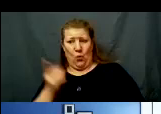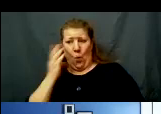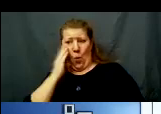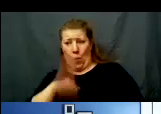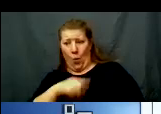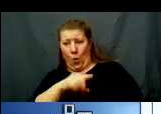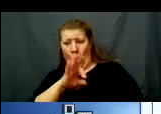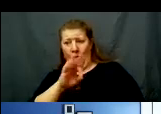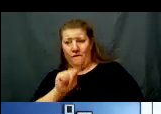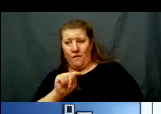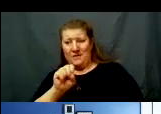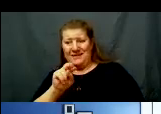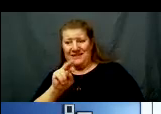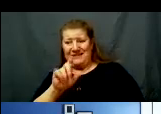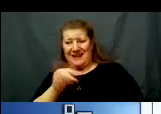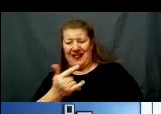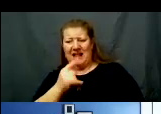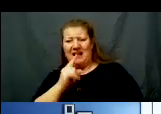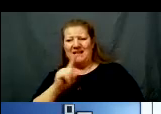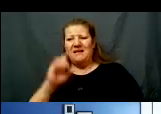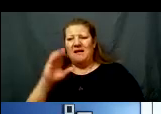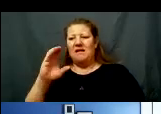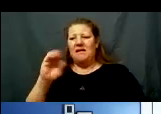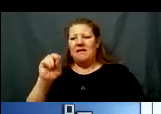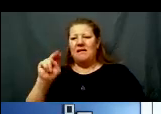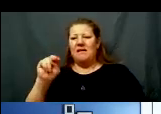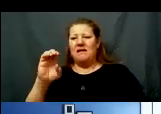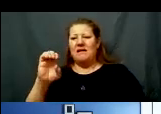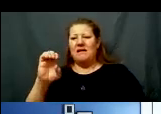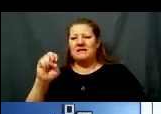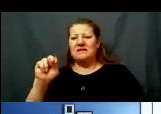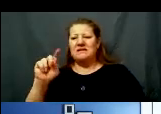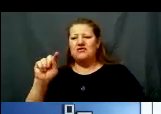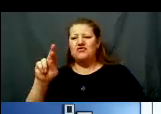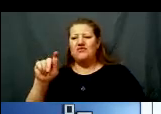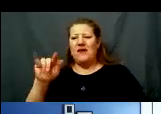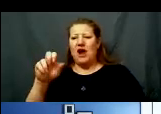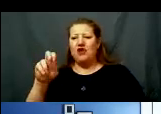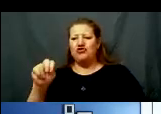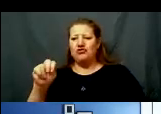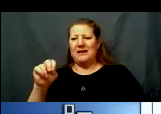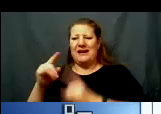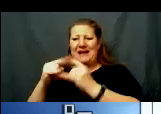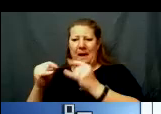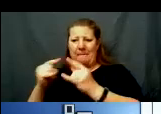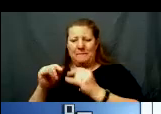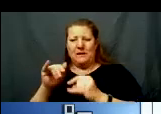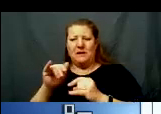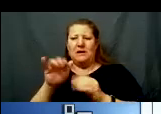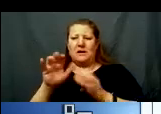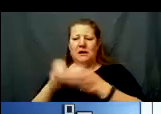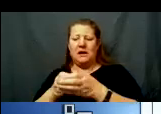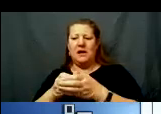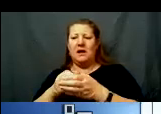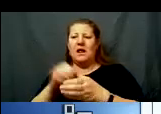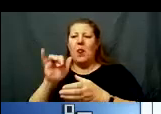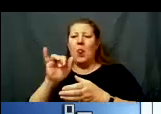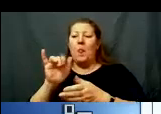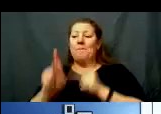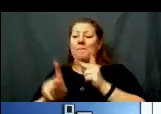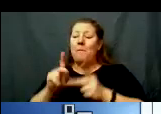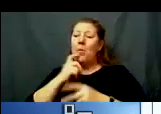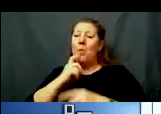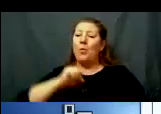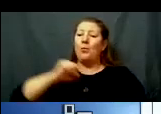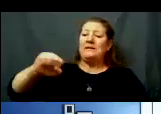camp back in the 1860s. So Dakota people who were resisting US imperial expansion, those who were